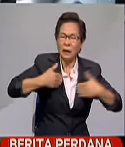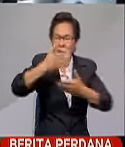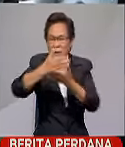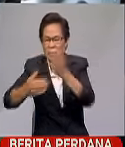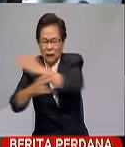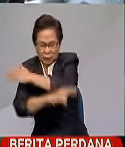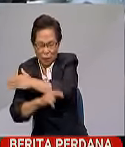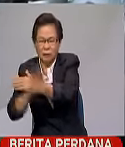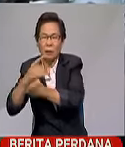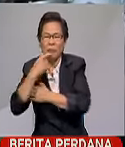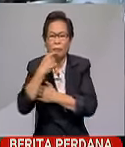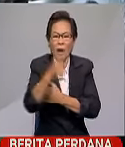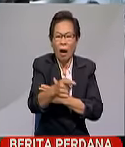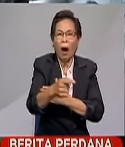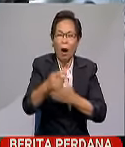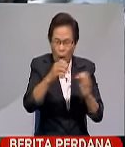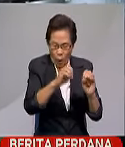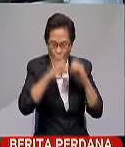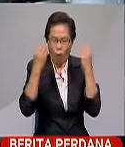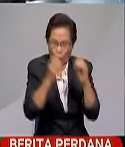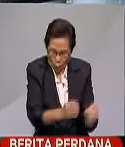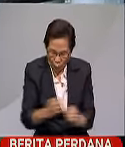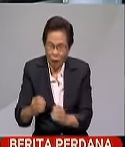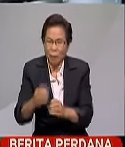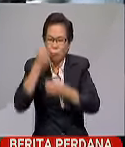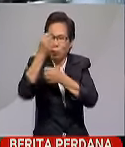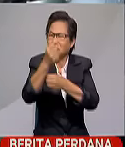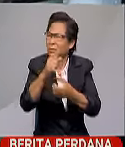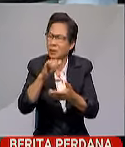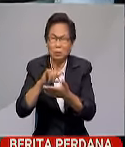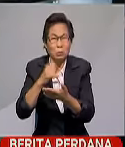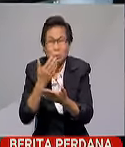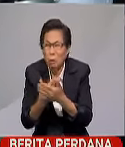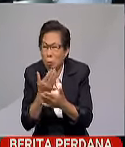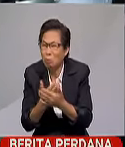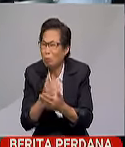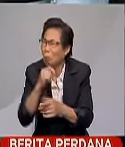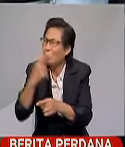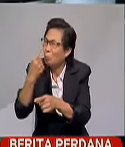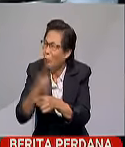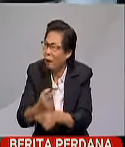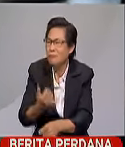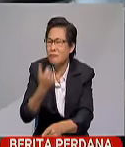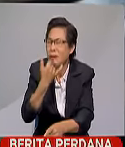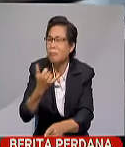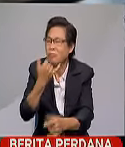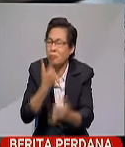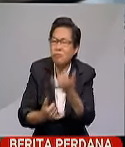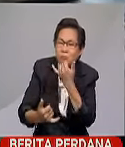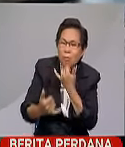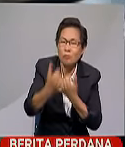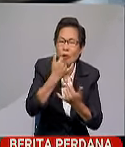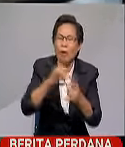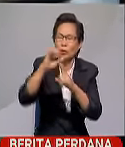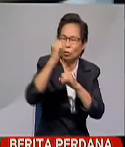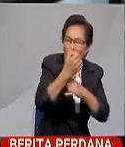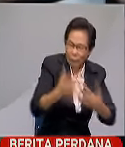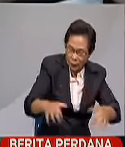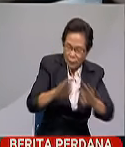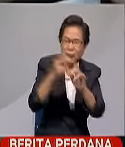yang mereka perintah kita akan organize protest. Is that good? But that is not the right way to do things. It's a mature society yang penting kepada